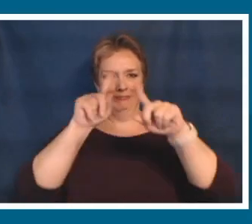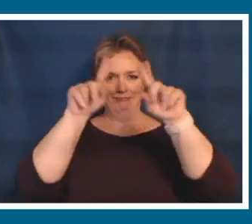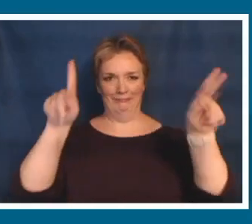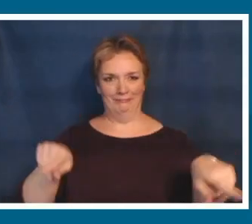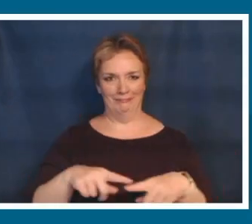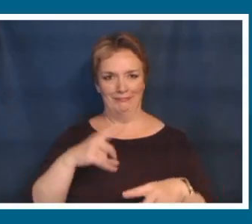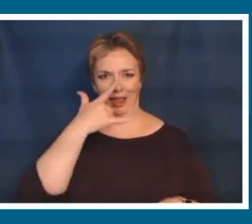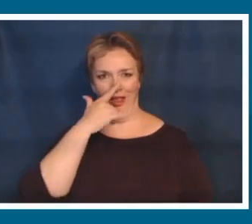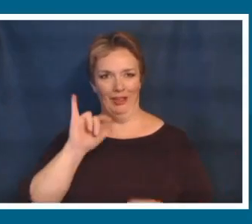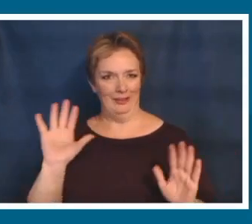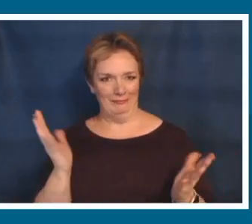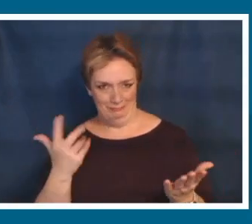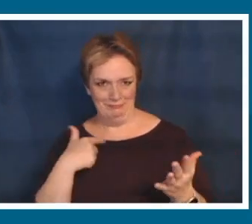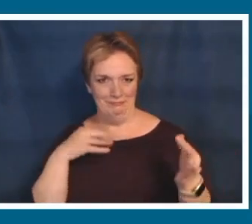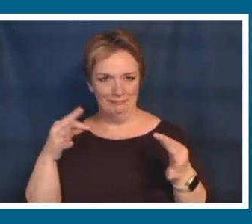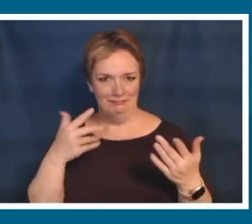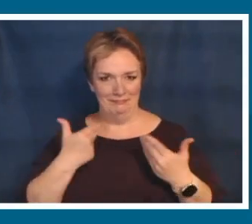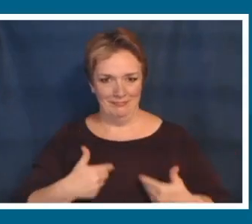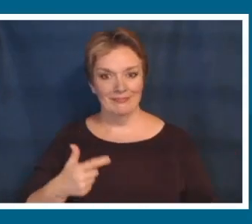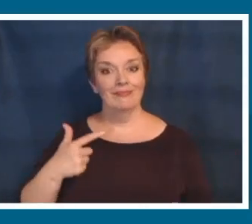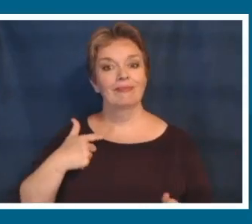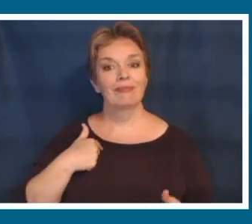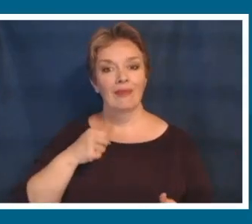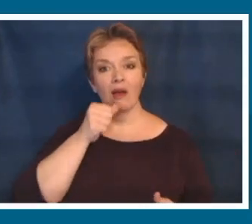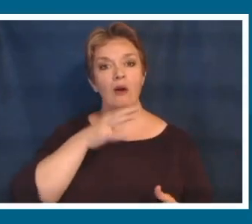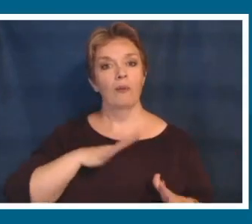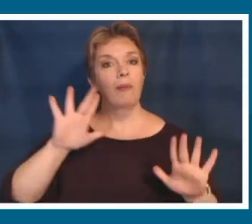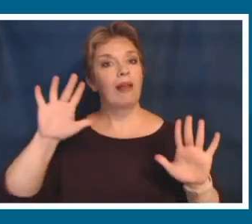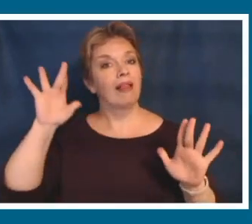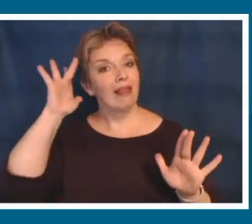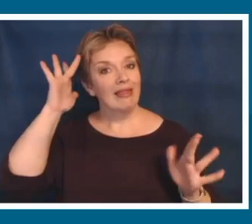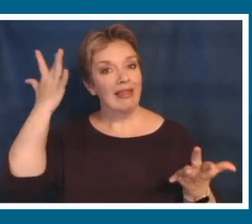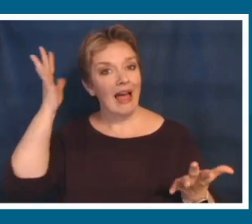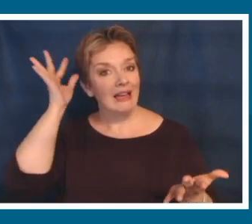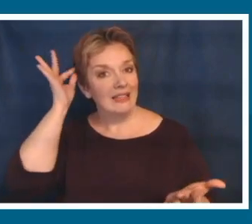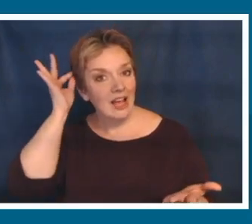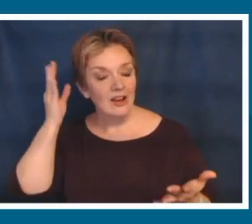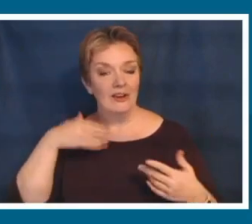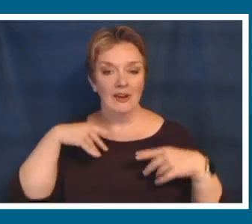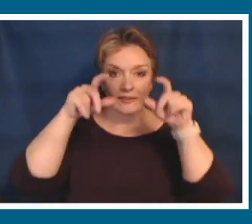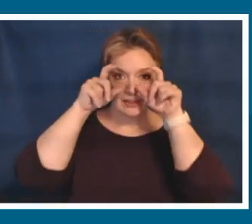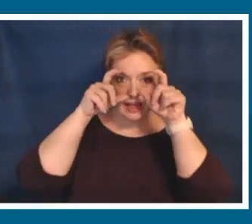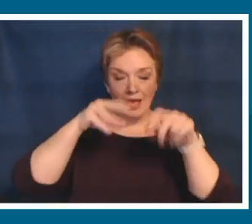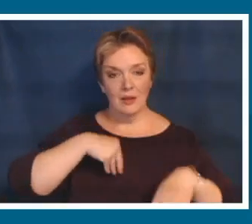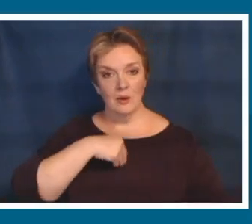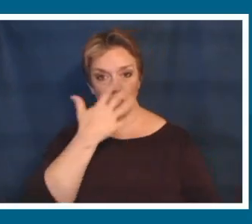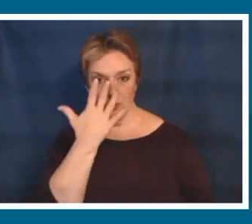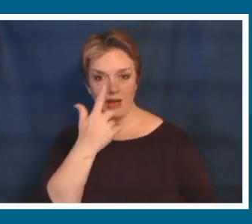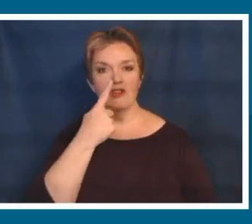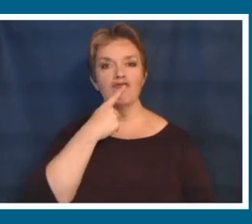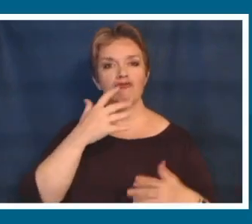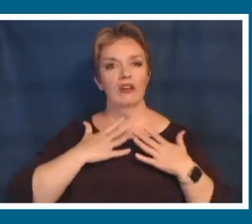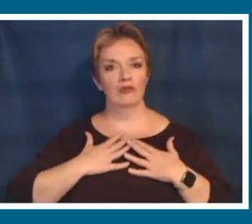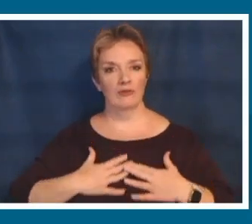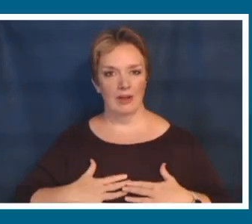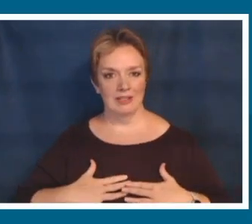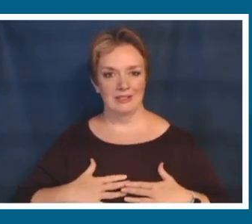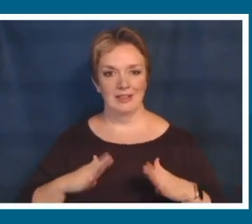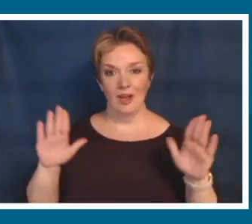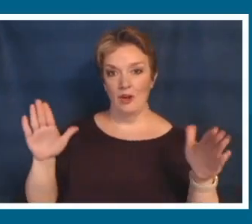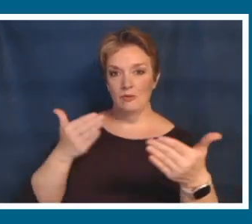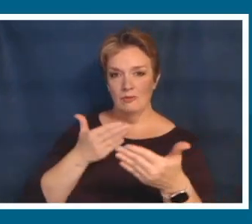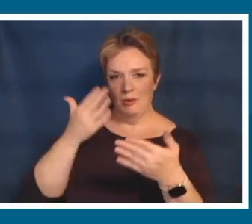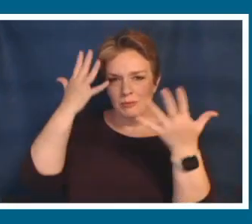I am a woman with light-colored hair and a pair of glasses, a white woman in a red dress, in a room with dark